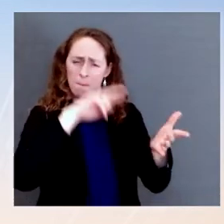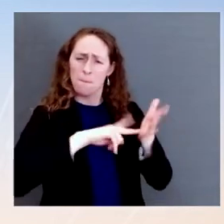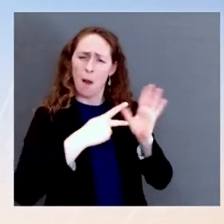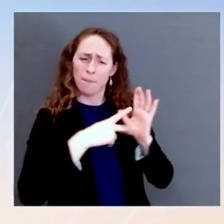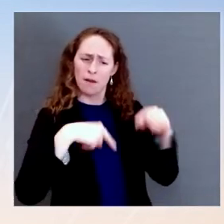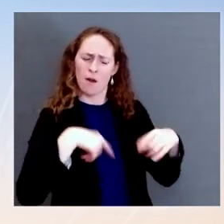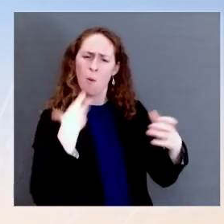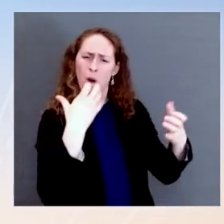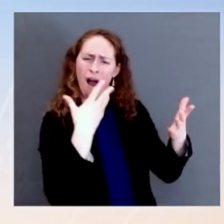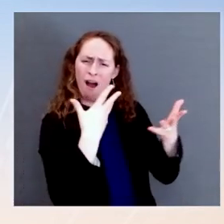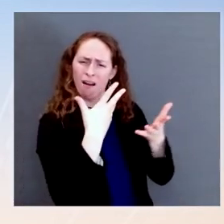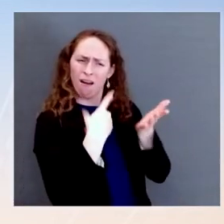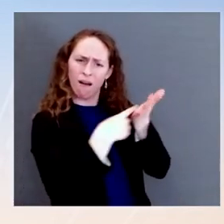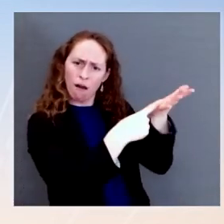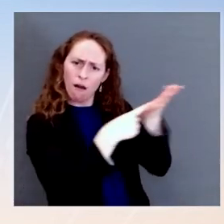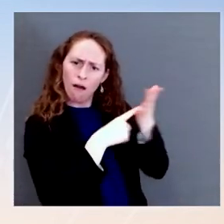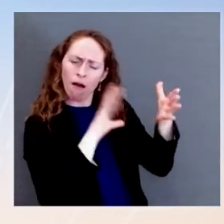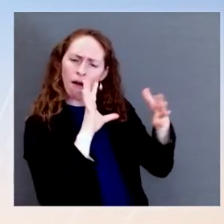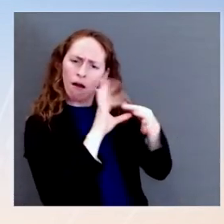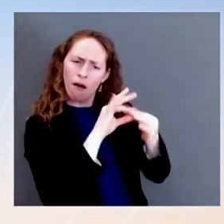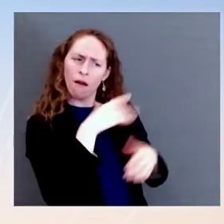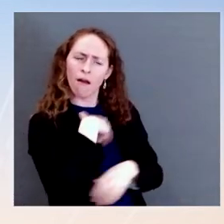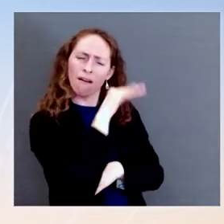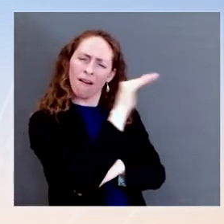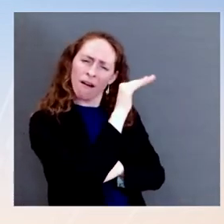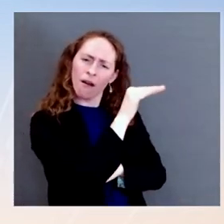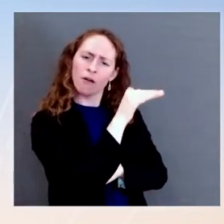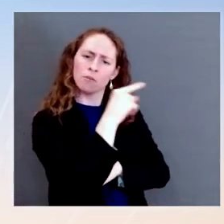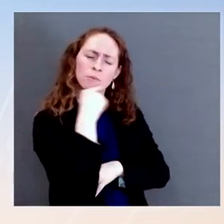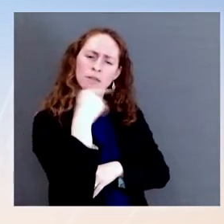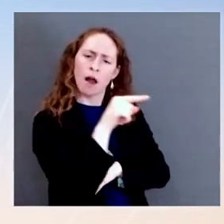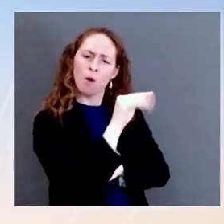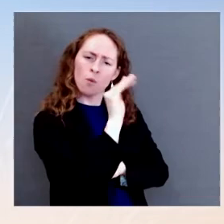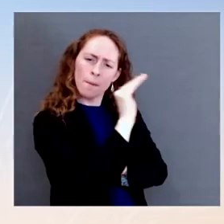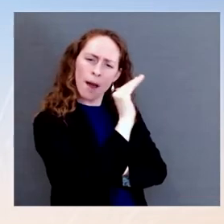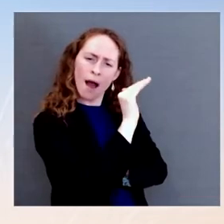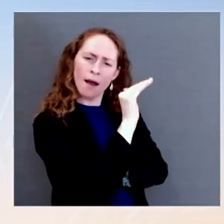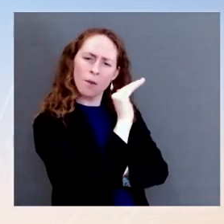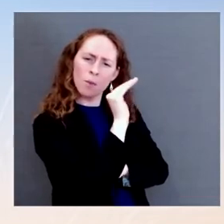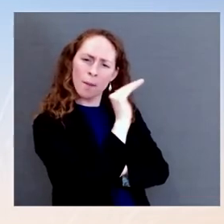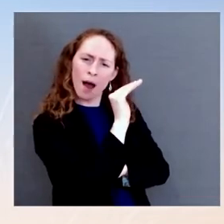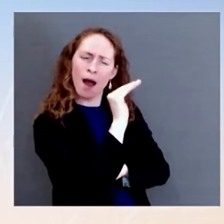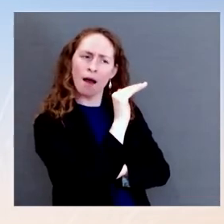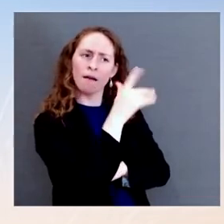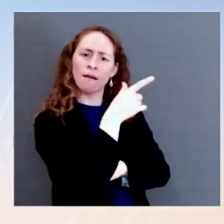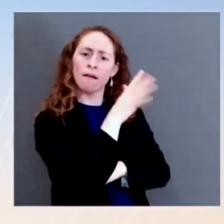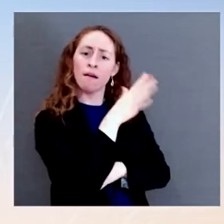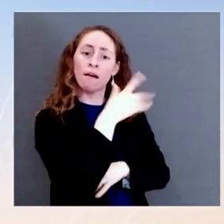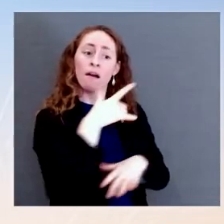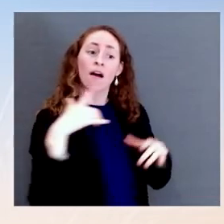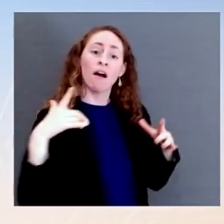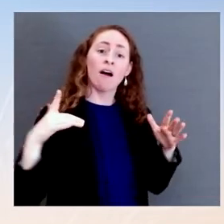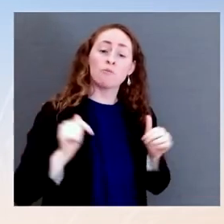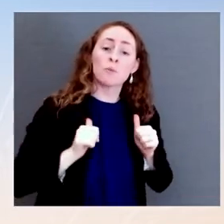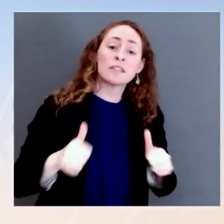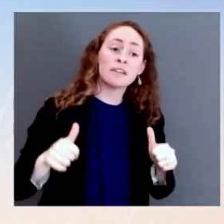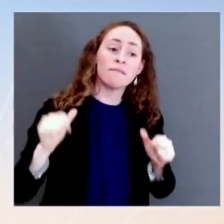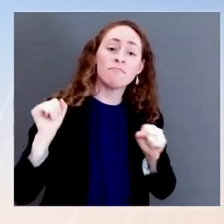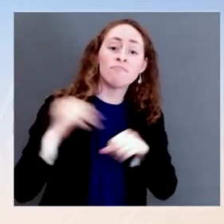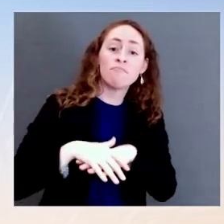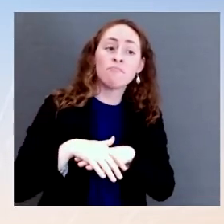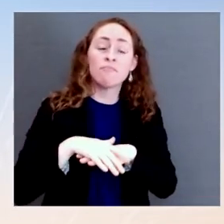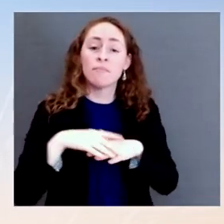at the border, that diplomacy is the right path forward here, but that we are going to continue to coordinate closely with our partners,